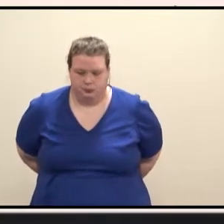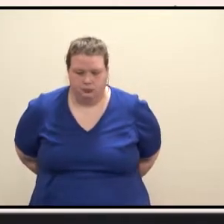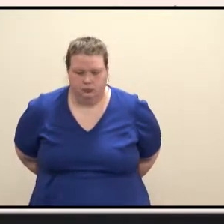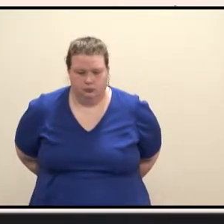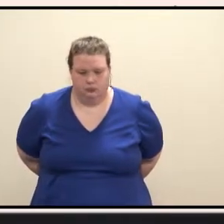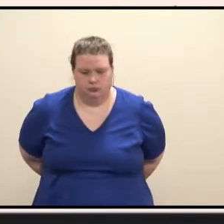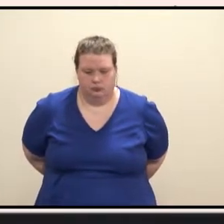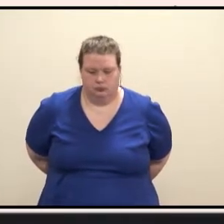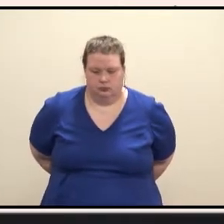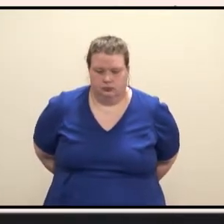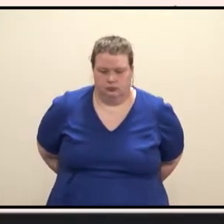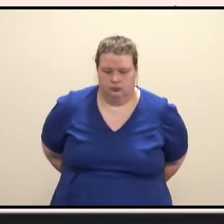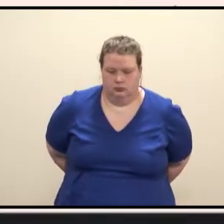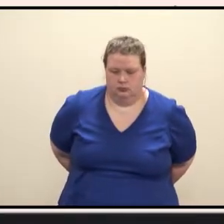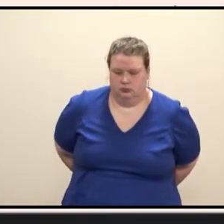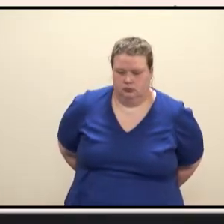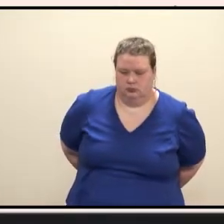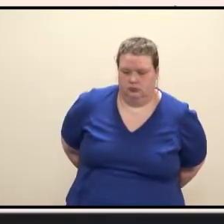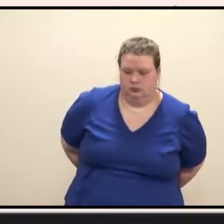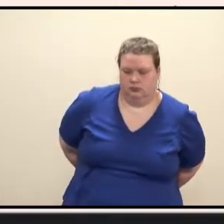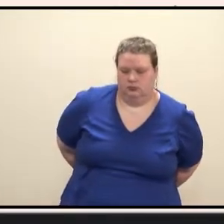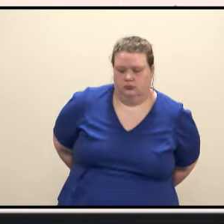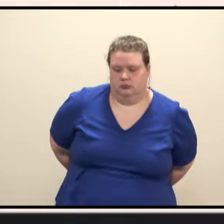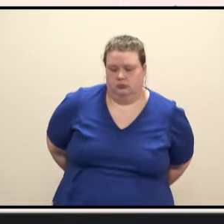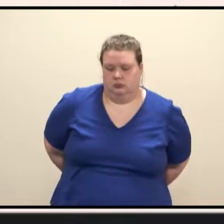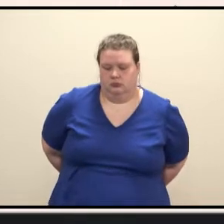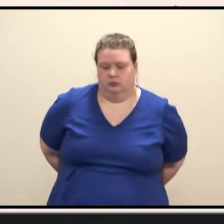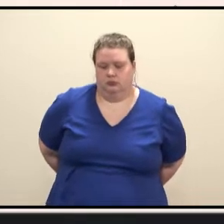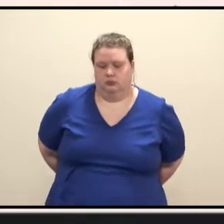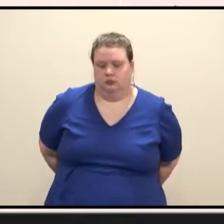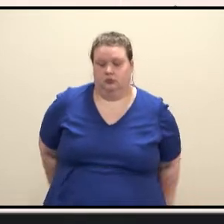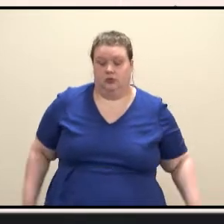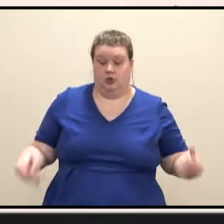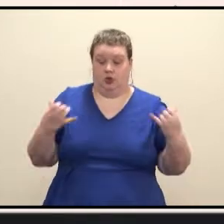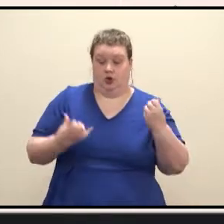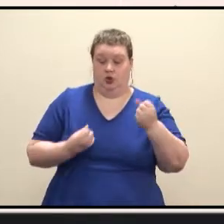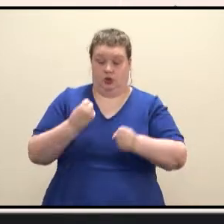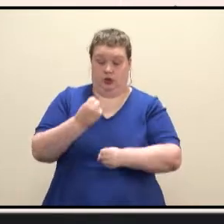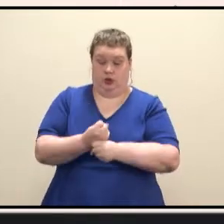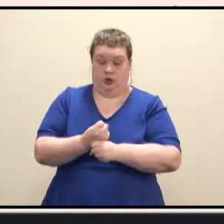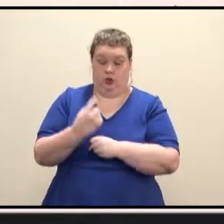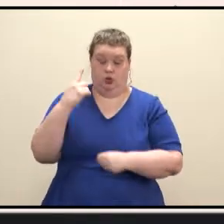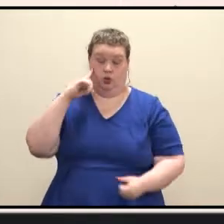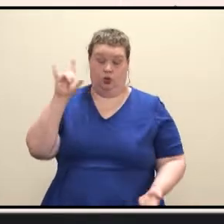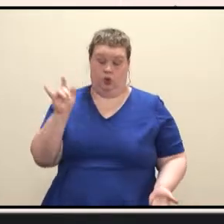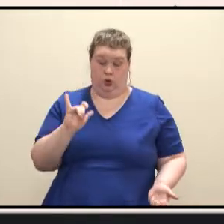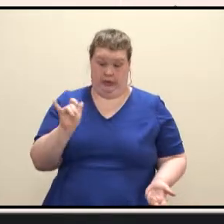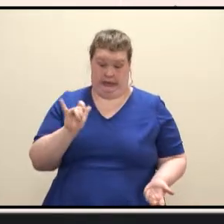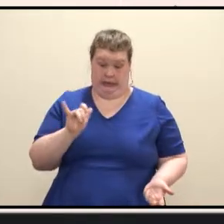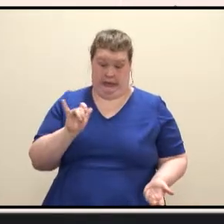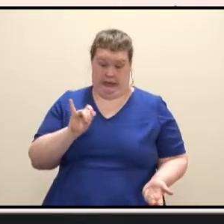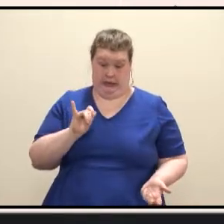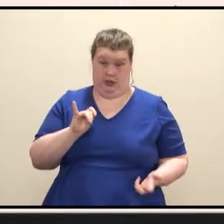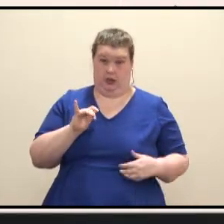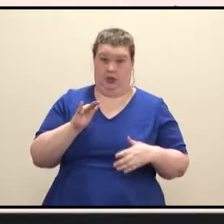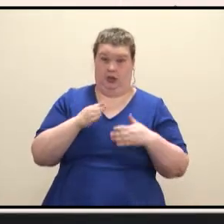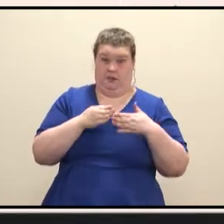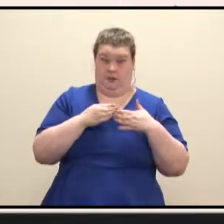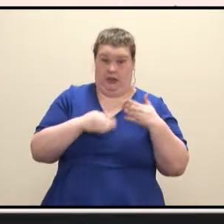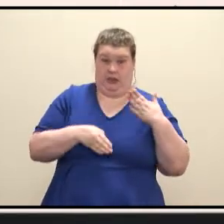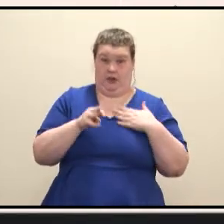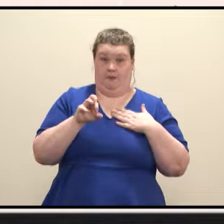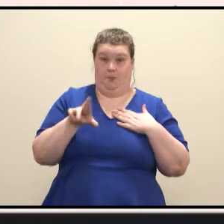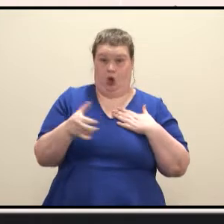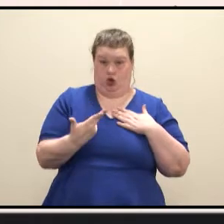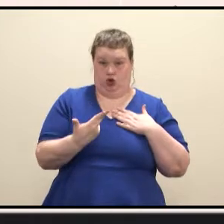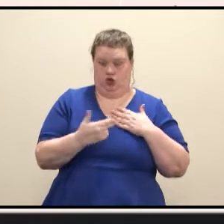This is what the current year looks like at this point in time. This is as of the end of March. I'll keep